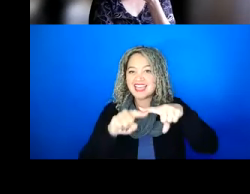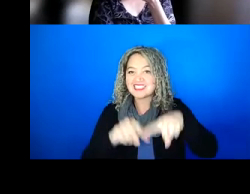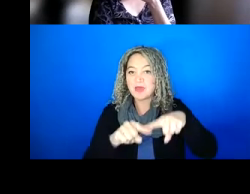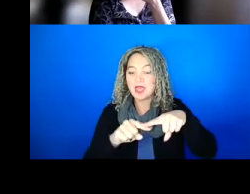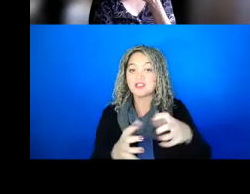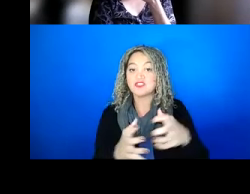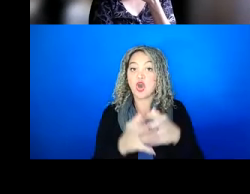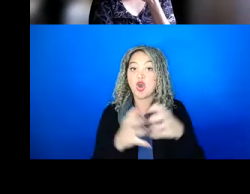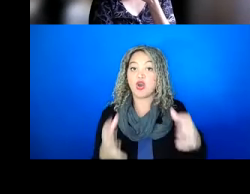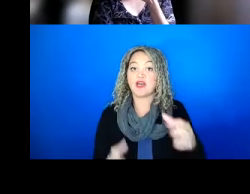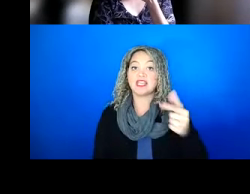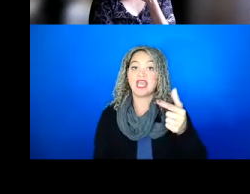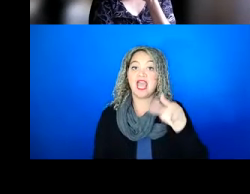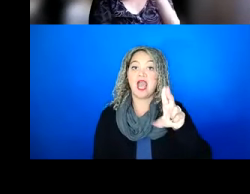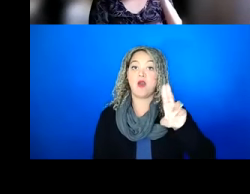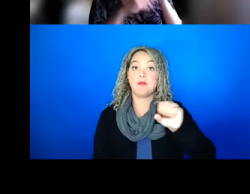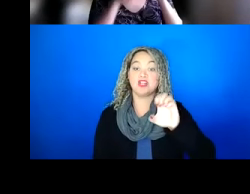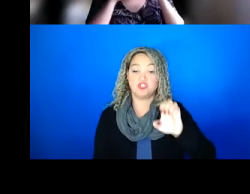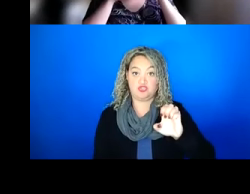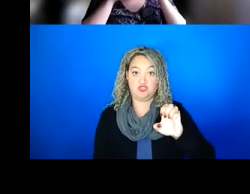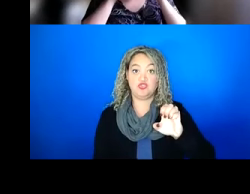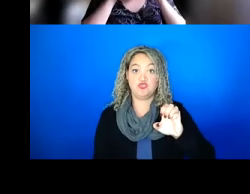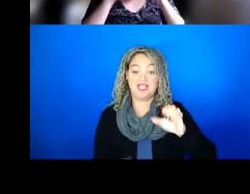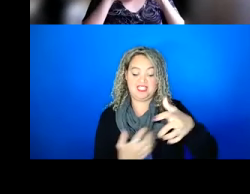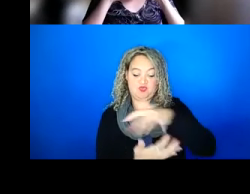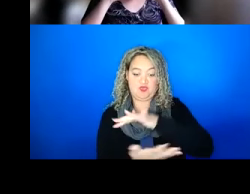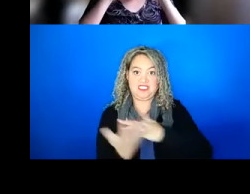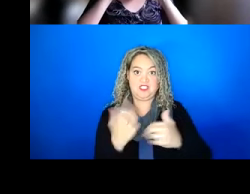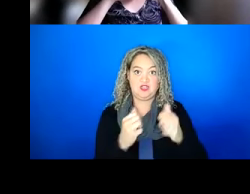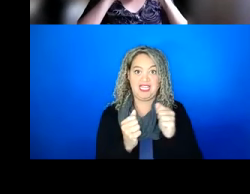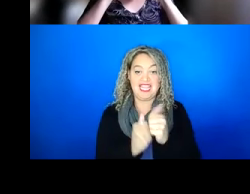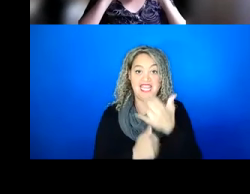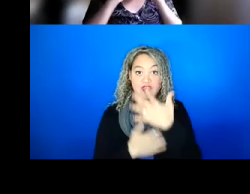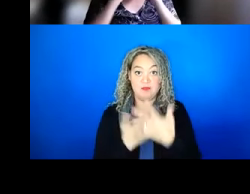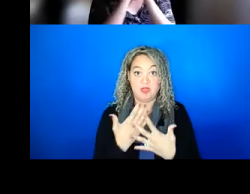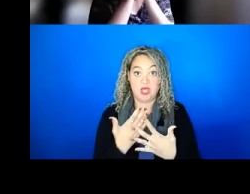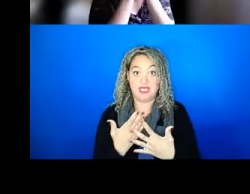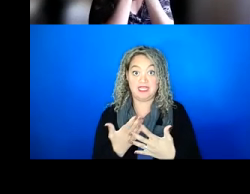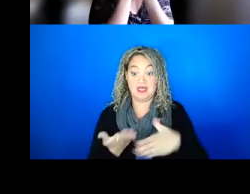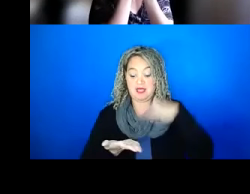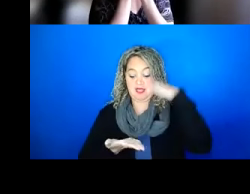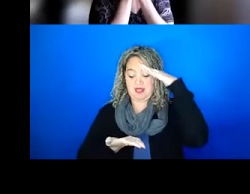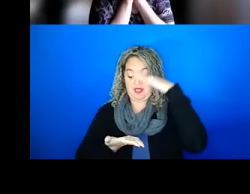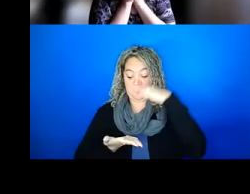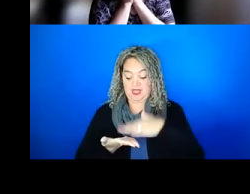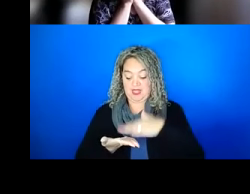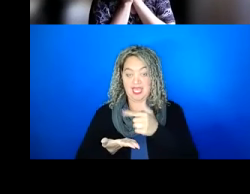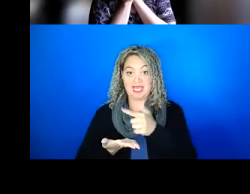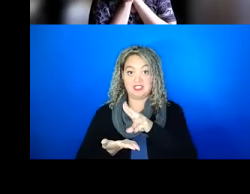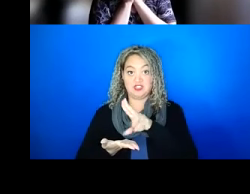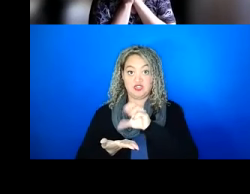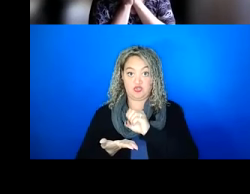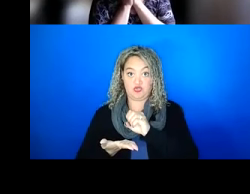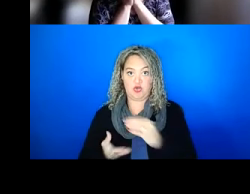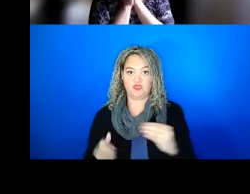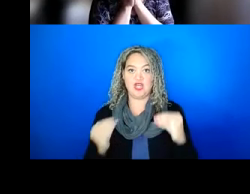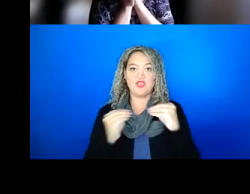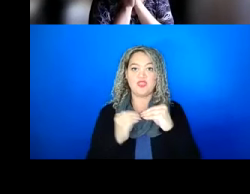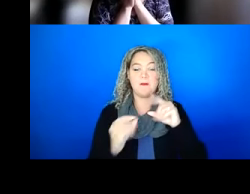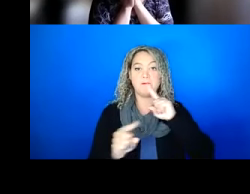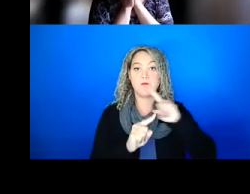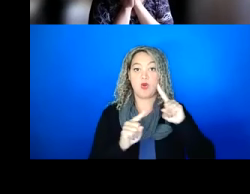of glucose circulating in peripheral blood. The lower the level of glucose, the greater the response when